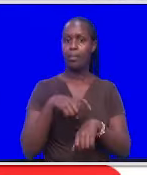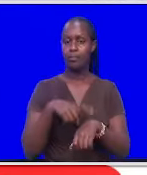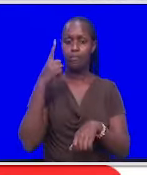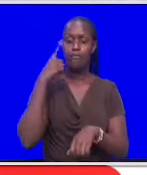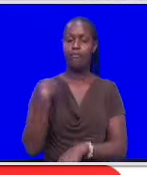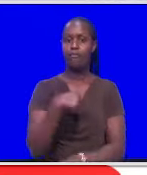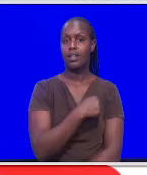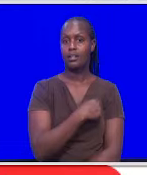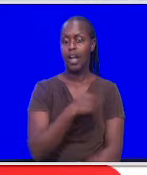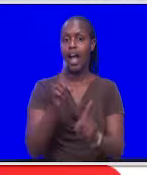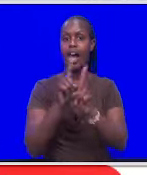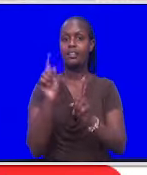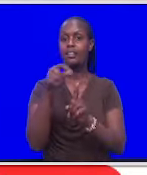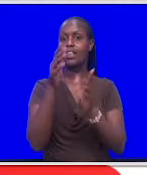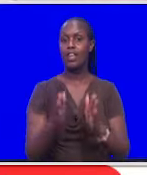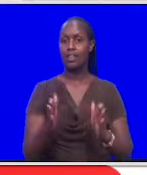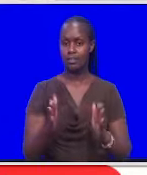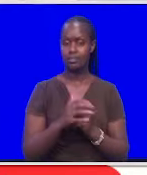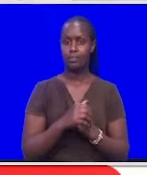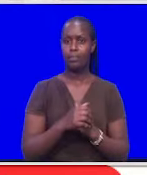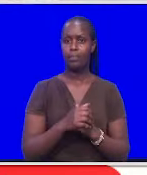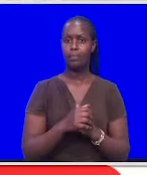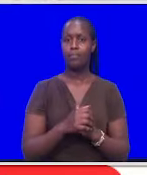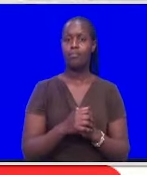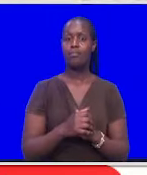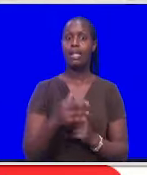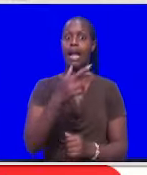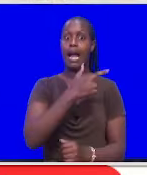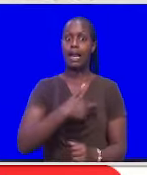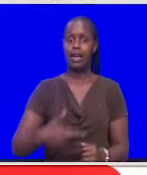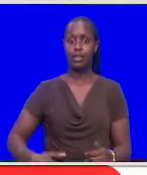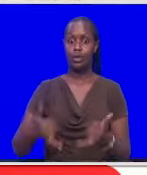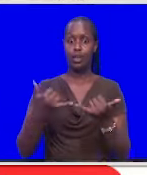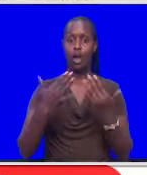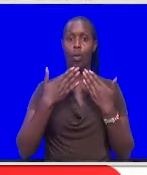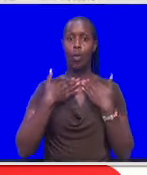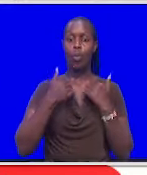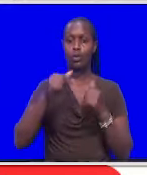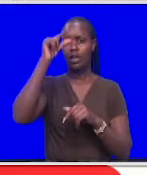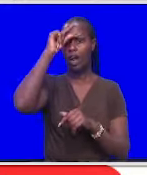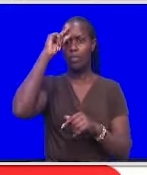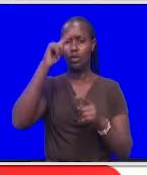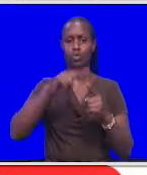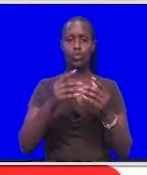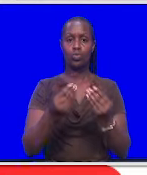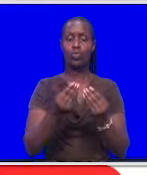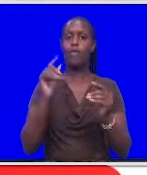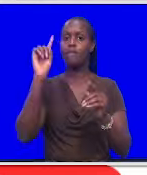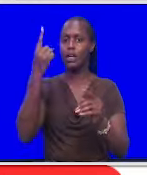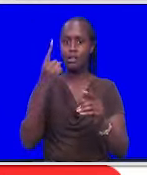us as a people of Kenya. Hata hivyo, makasisi hao wameitaka serikali kushughulikia ubadhirifu wa rasilimali za